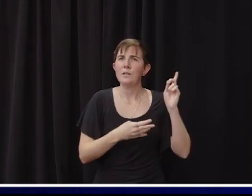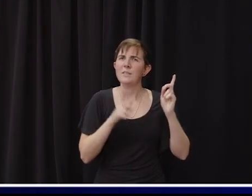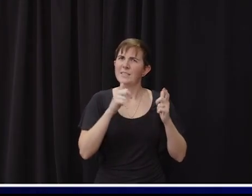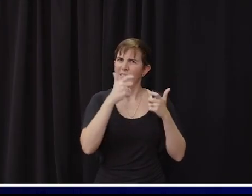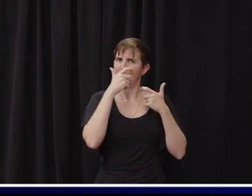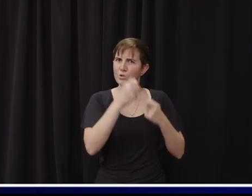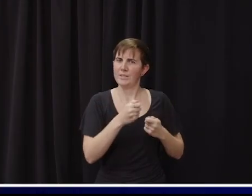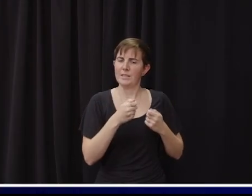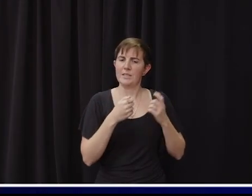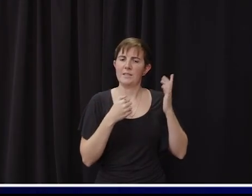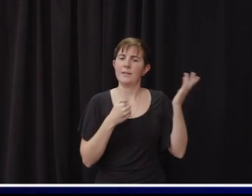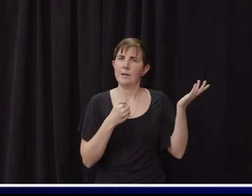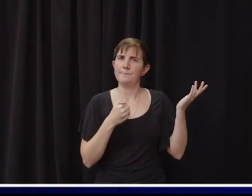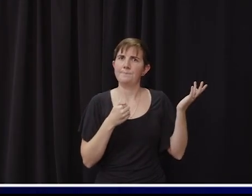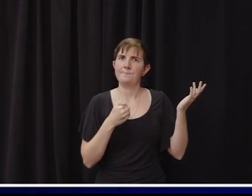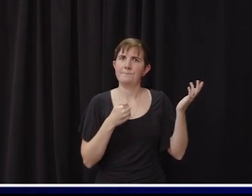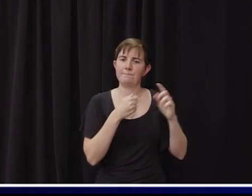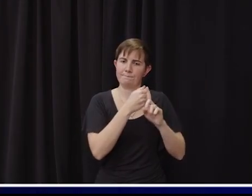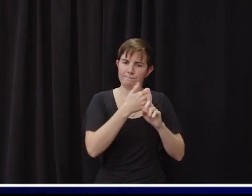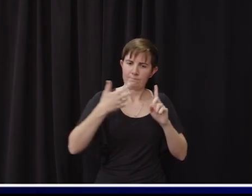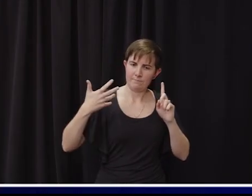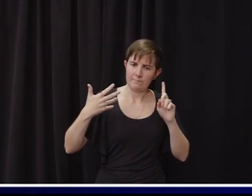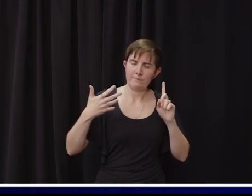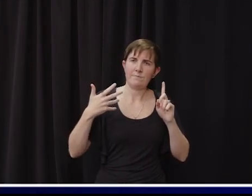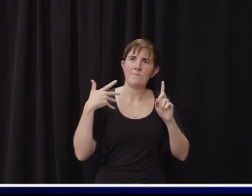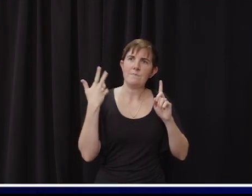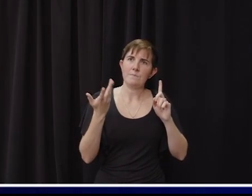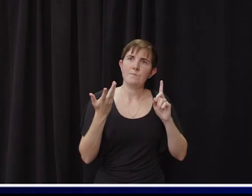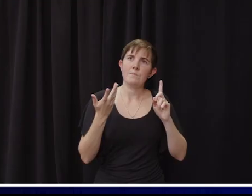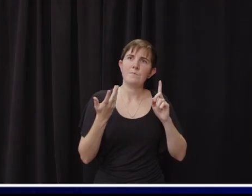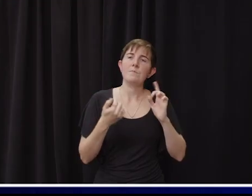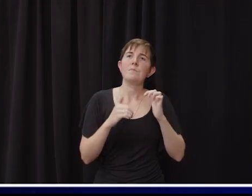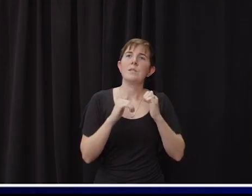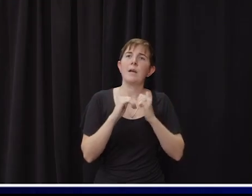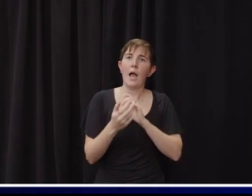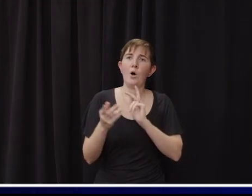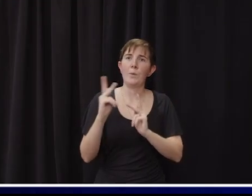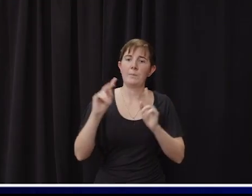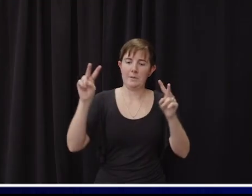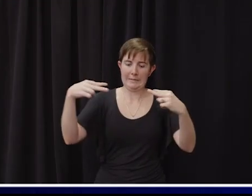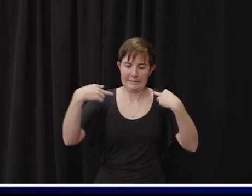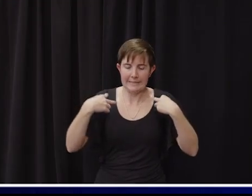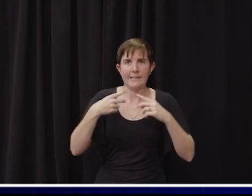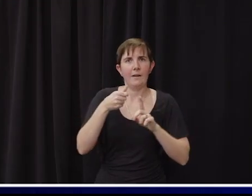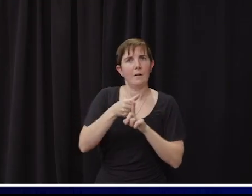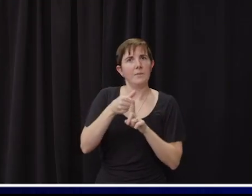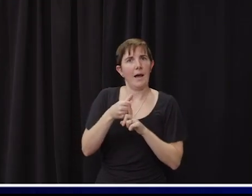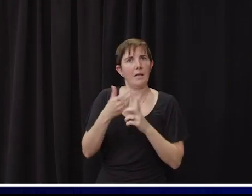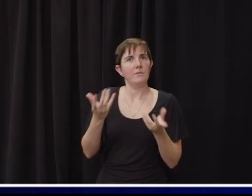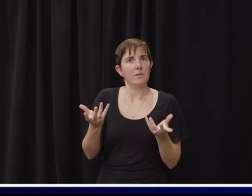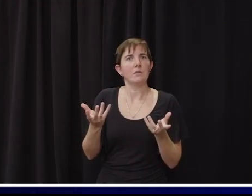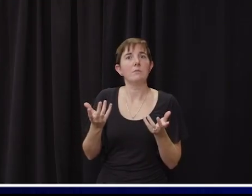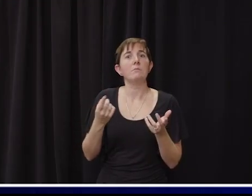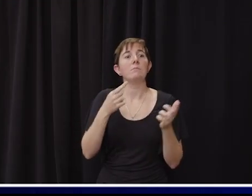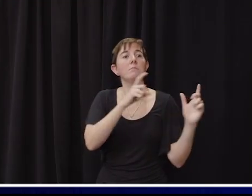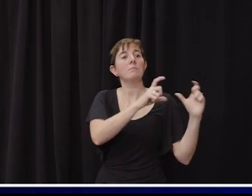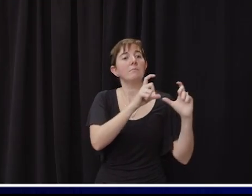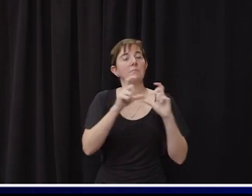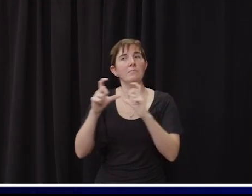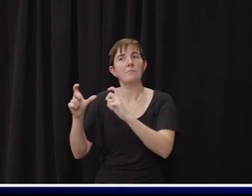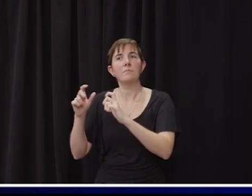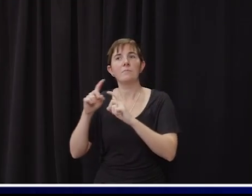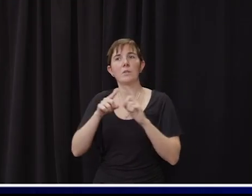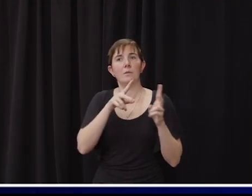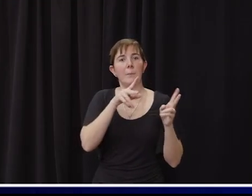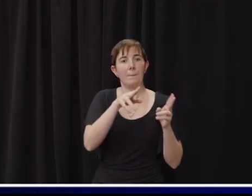think, outline of how people see themselves. And so these are all kind of